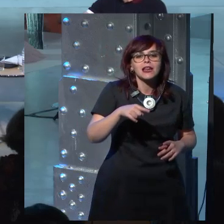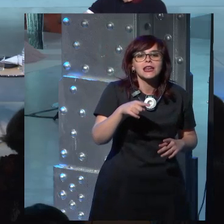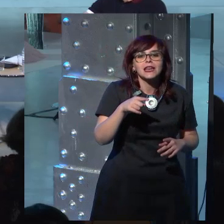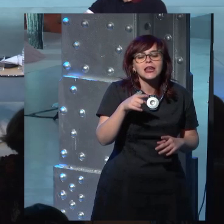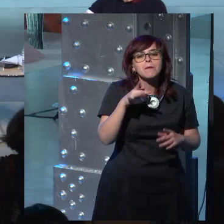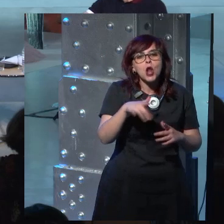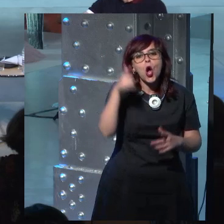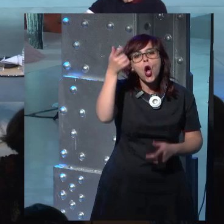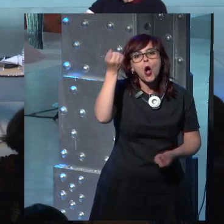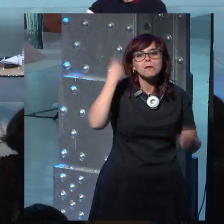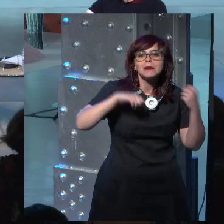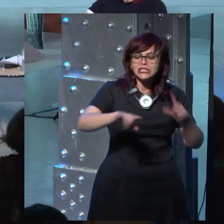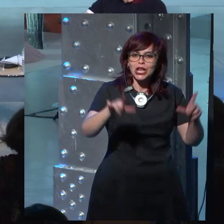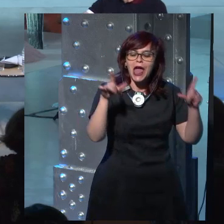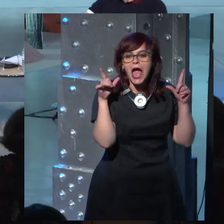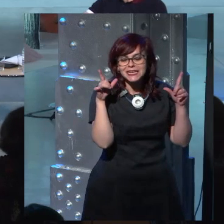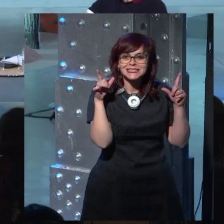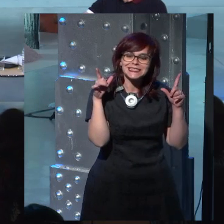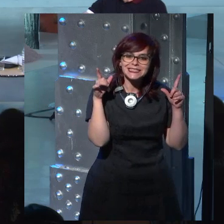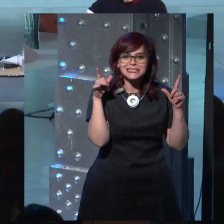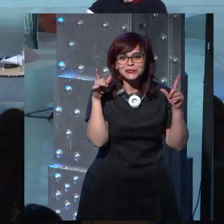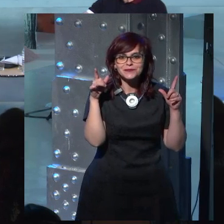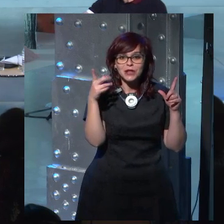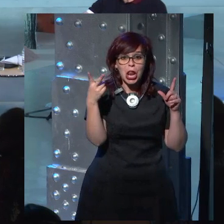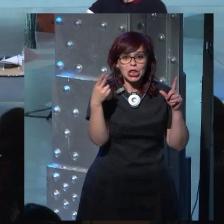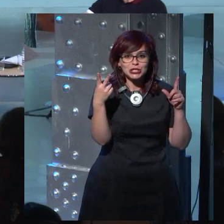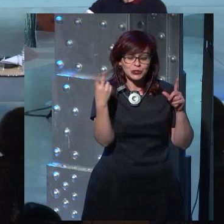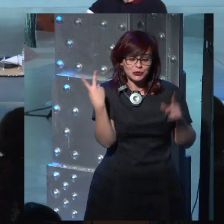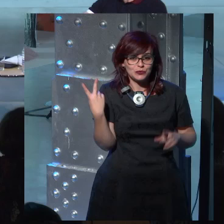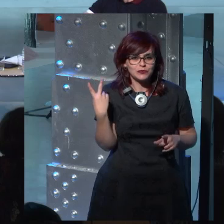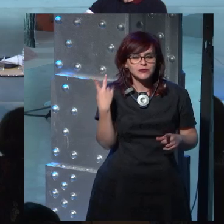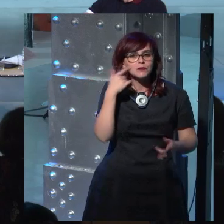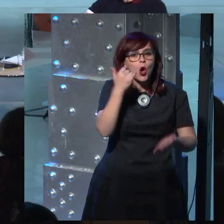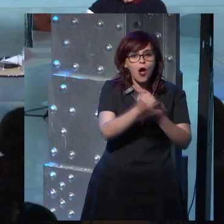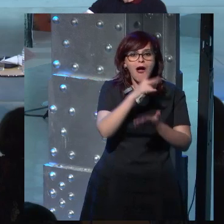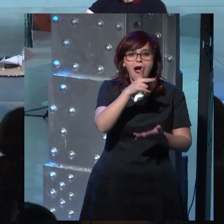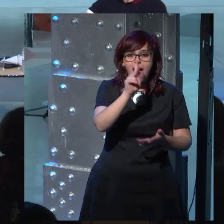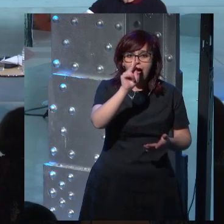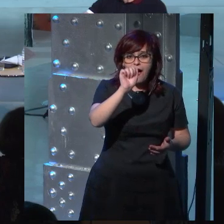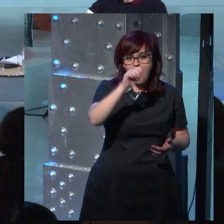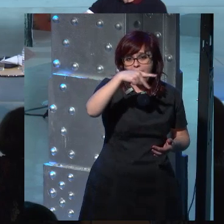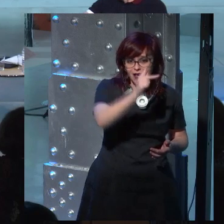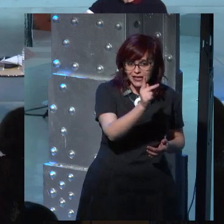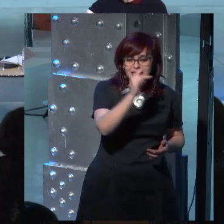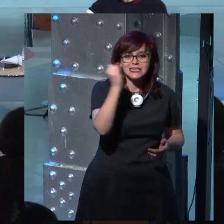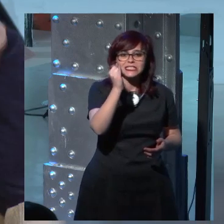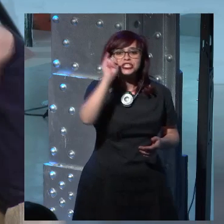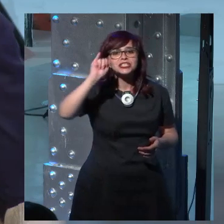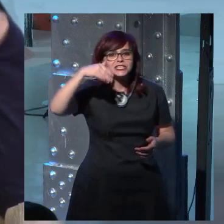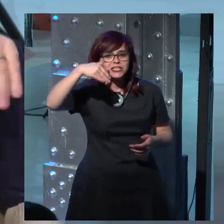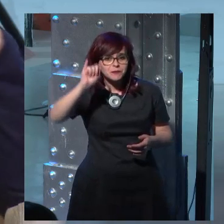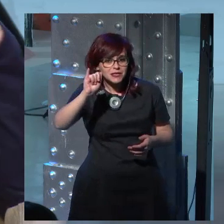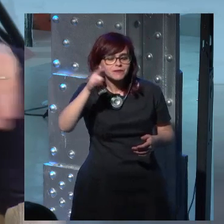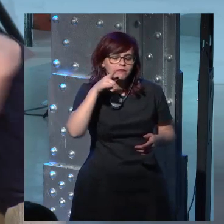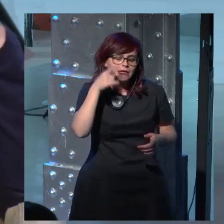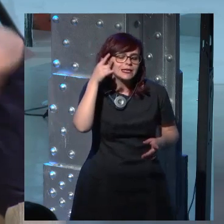though, those are two characters who we can kind of assume knew Saul. because Hank and Saul have